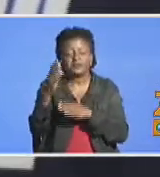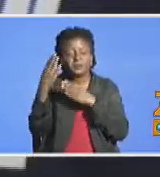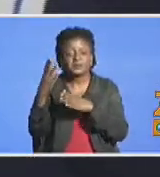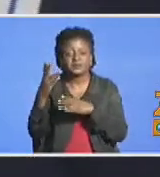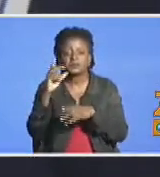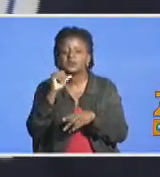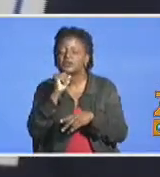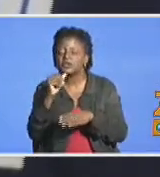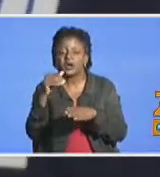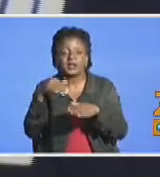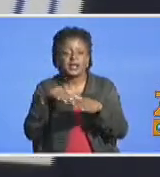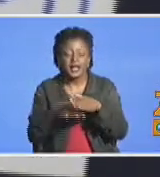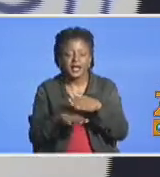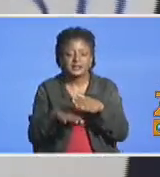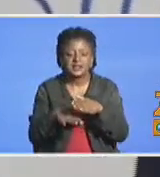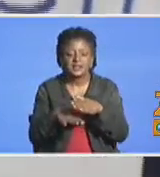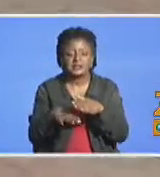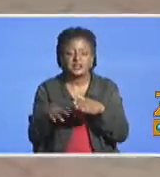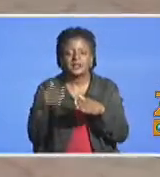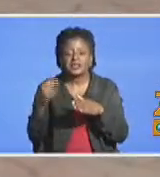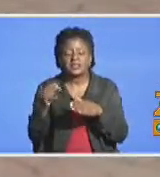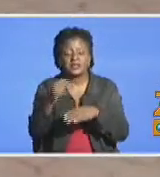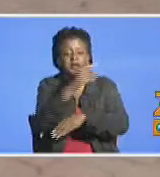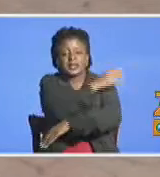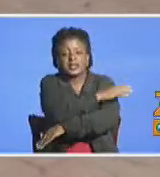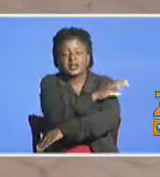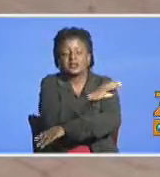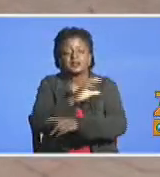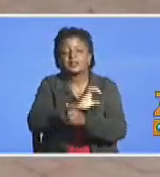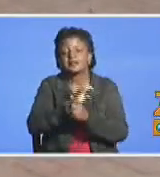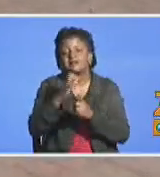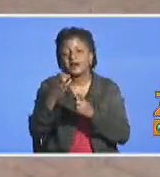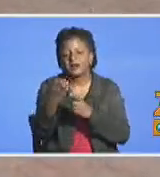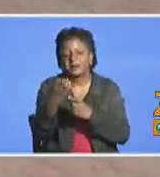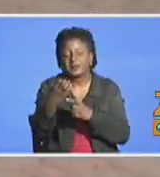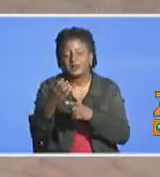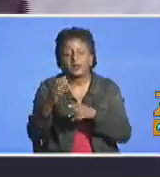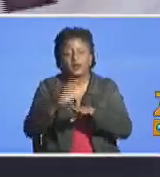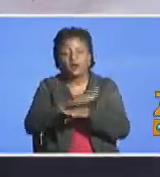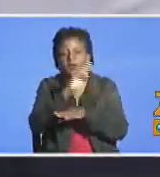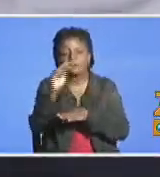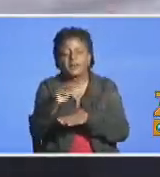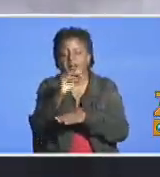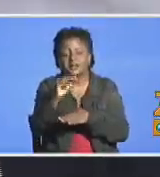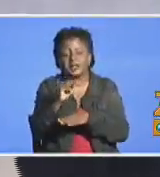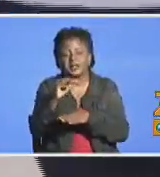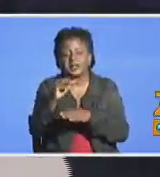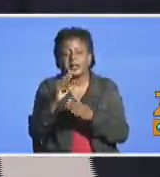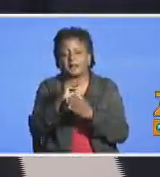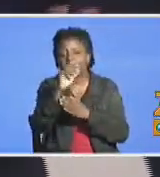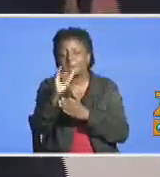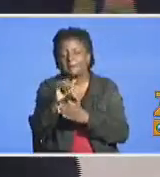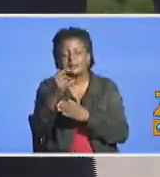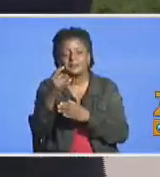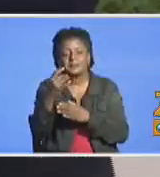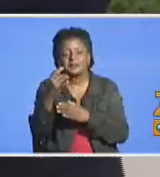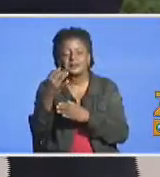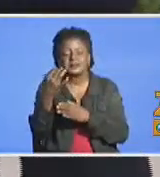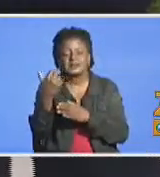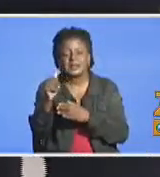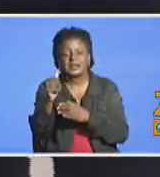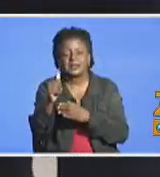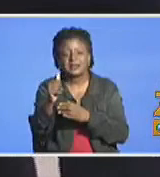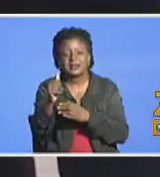clinical environment at its institutions. However, on Monday, May 10th, students from the Trained Clinical Nurse Program began